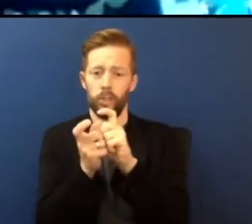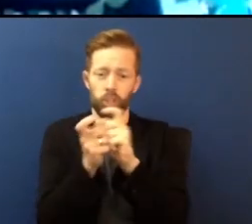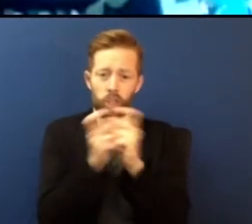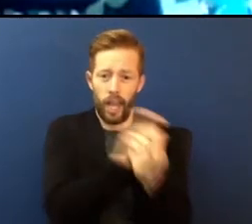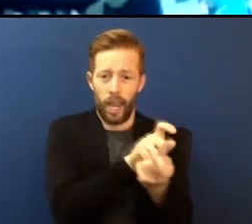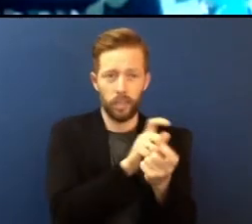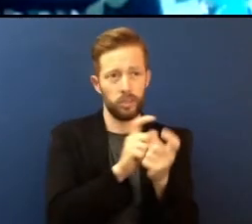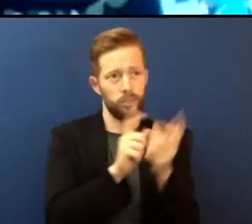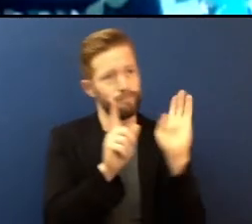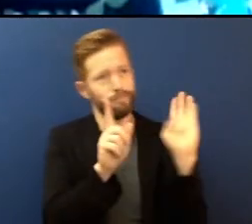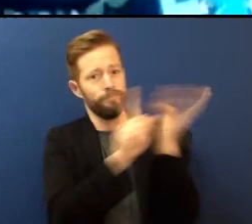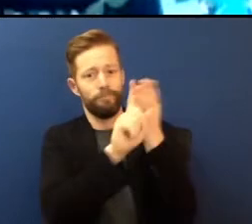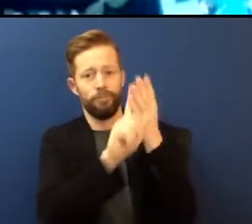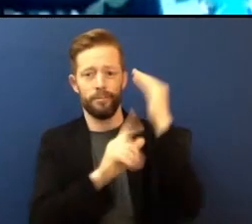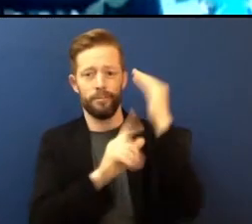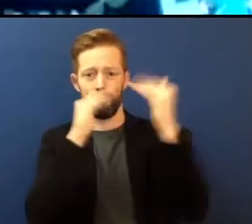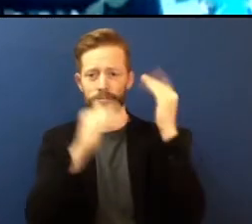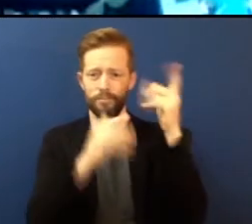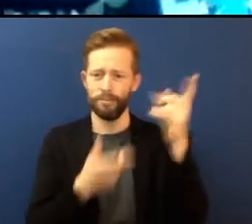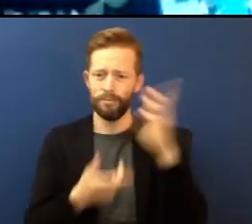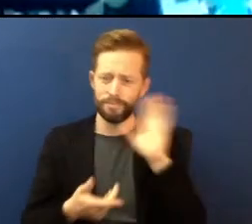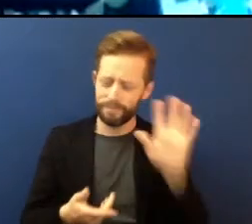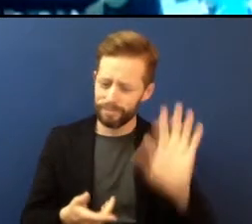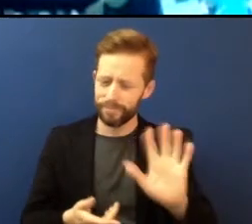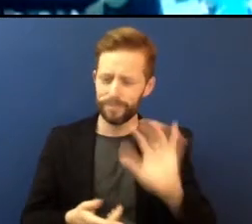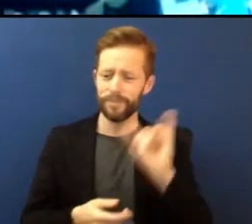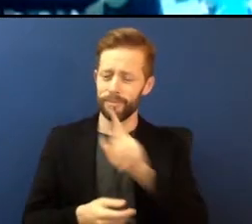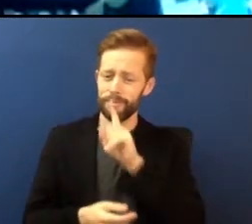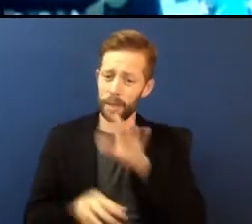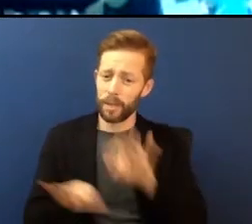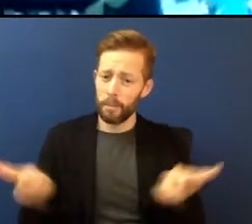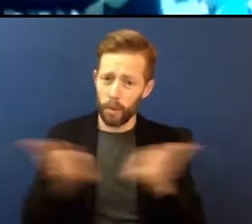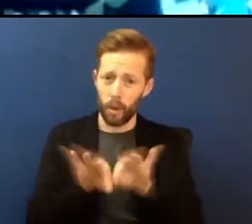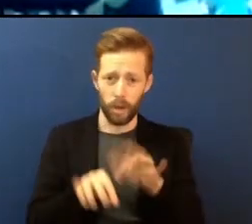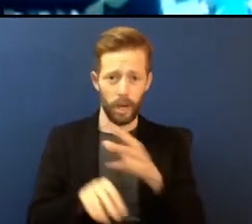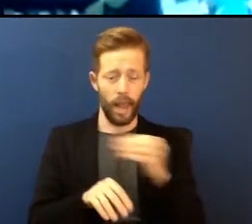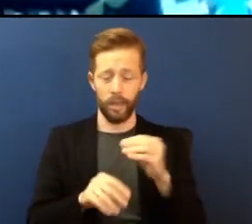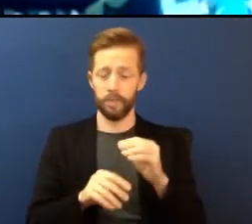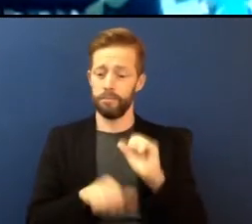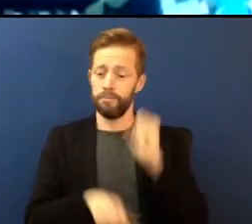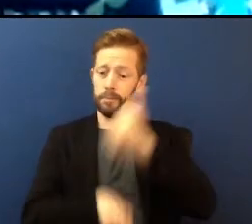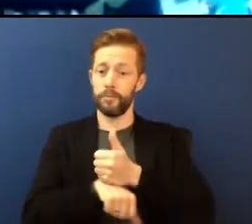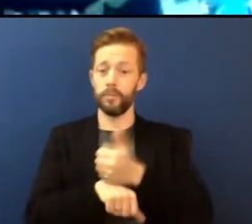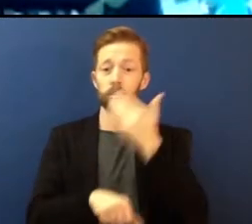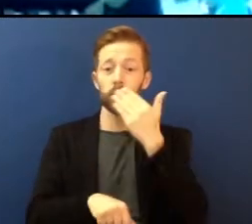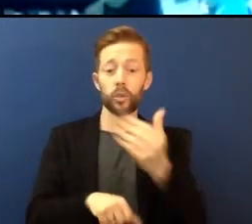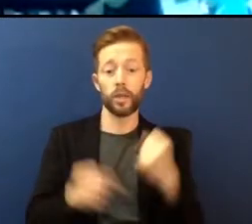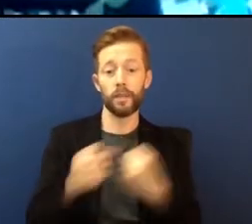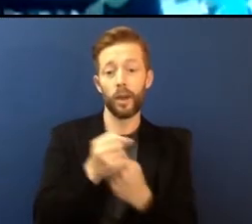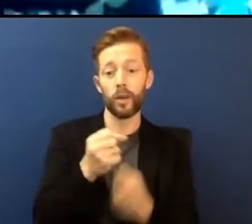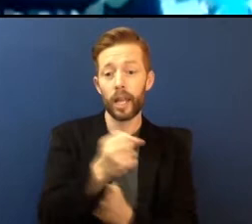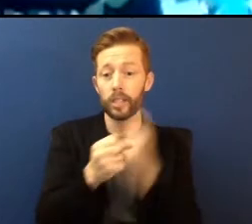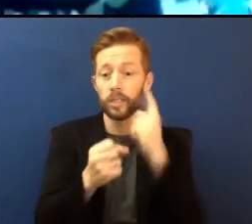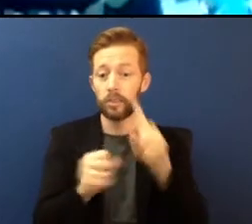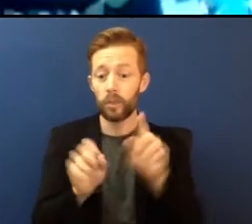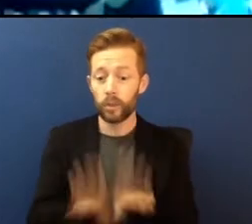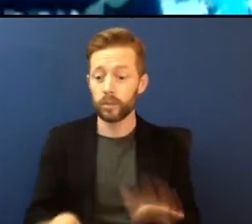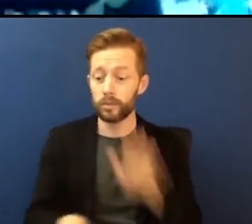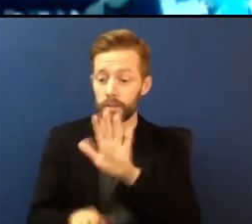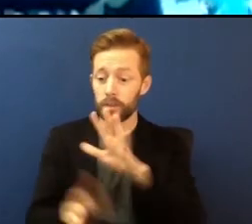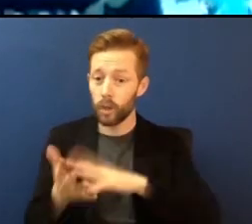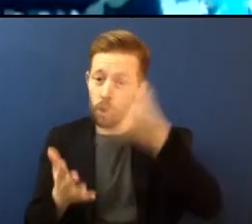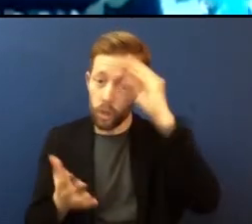hoping to change perceptions of the adults that this is actually something that's important and sets really good foundations